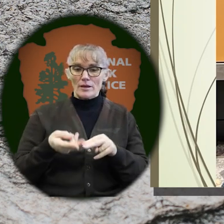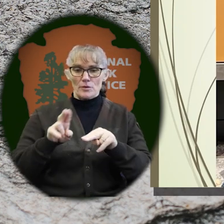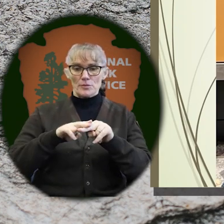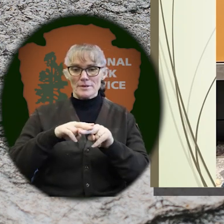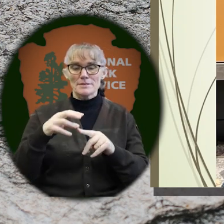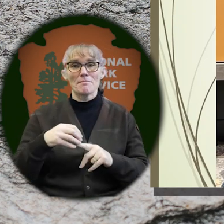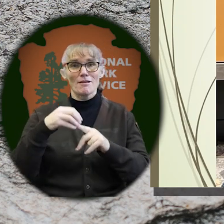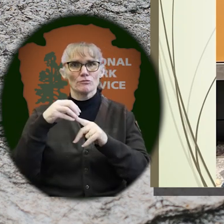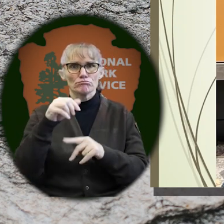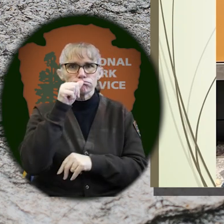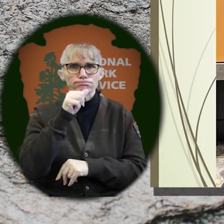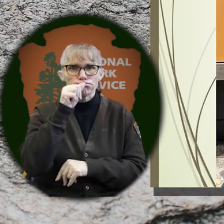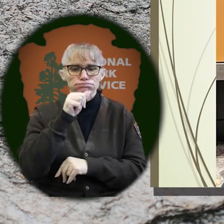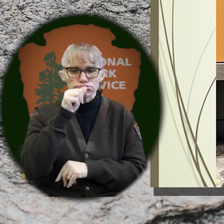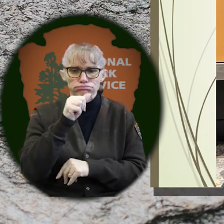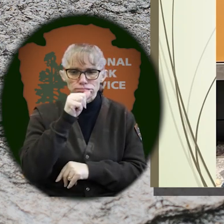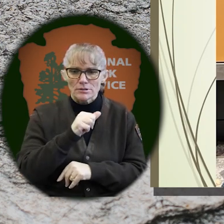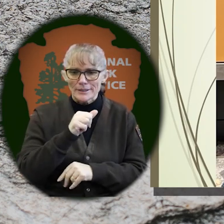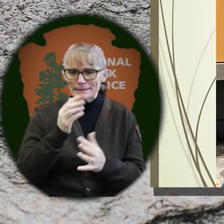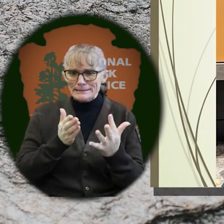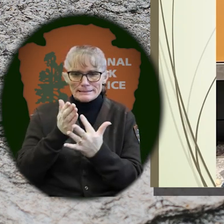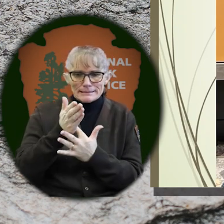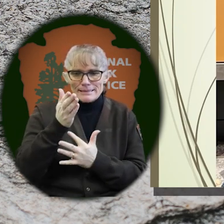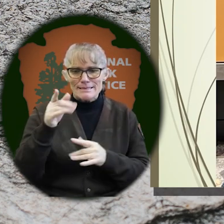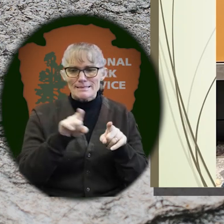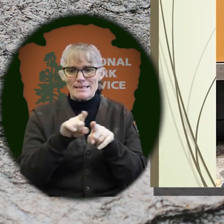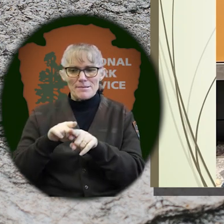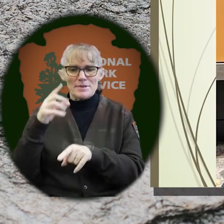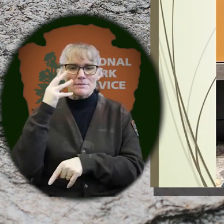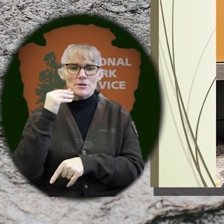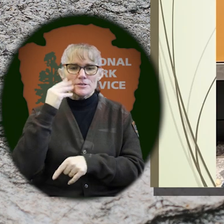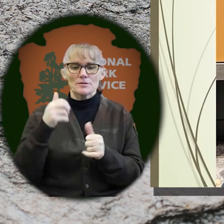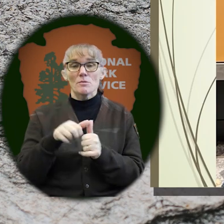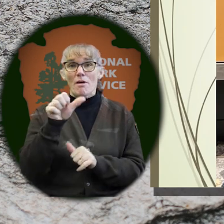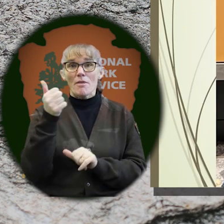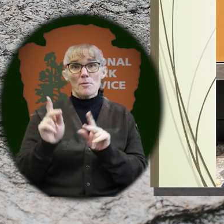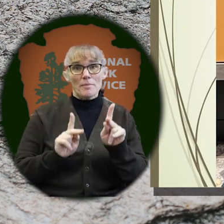to go through kind of a similar instances with other people